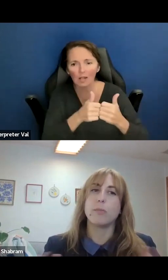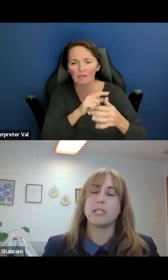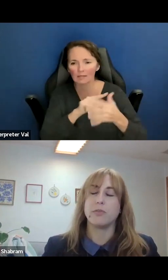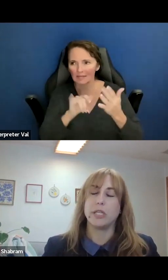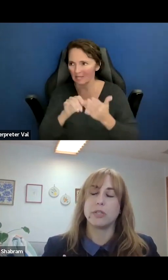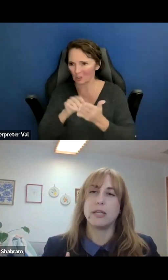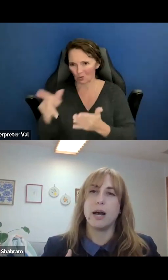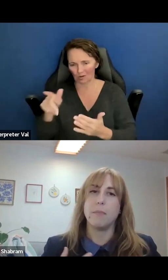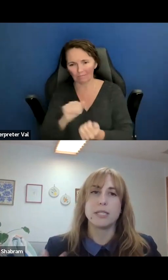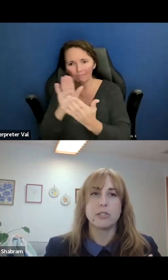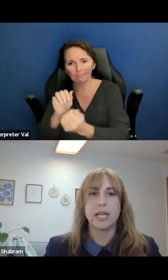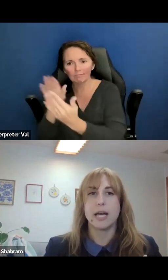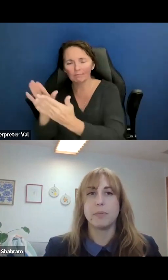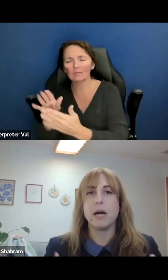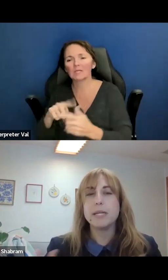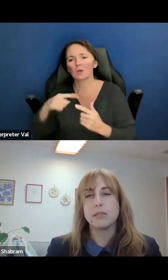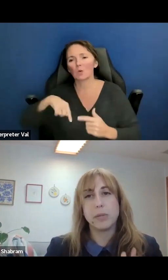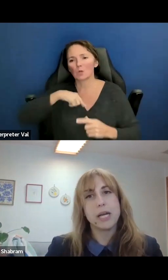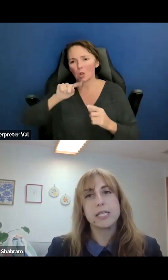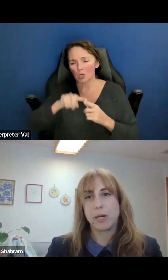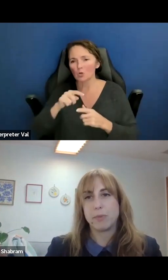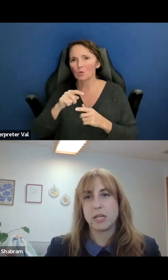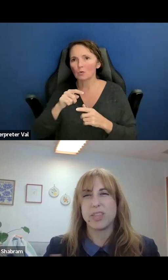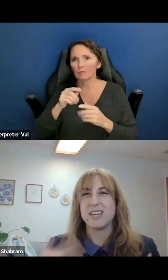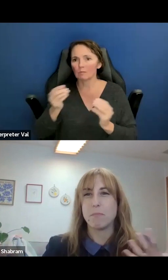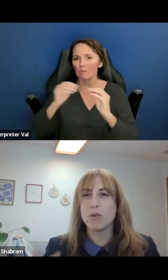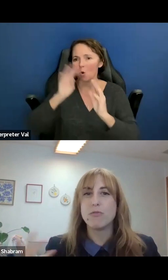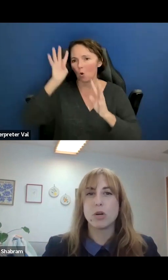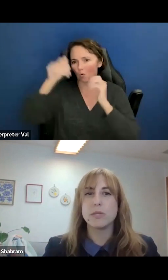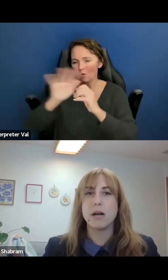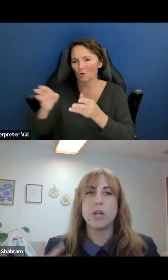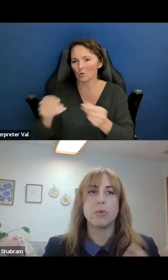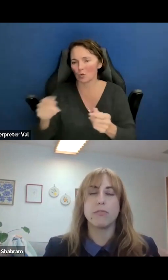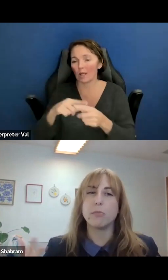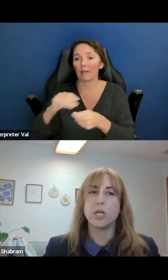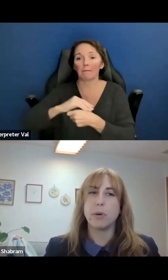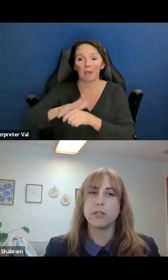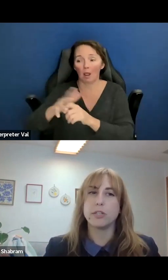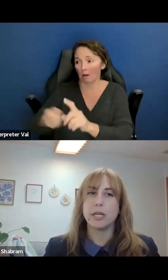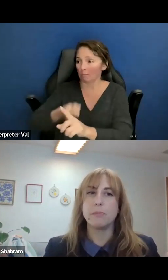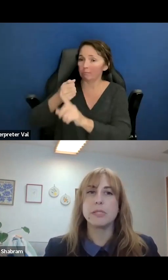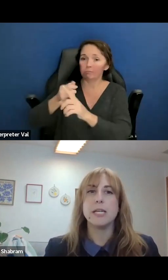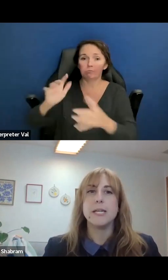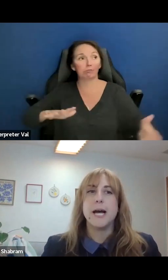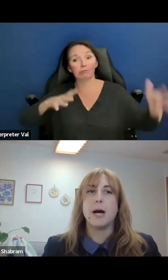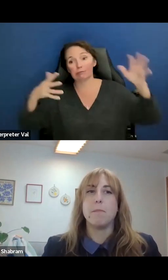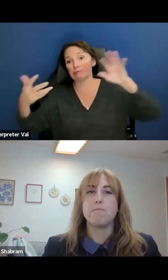happening over the past 2 years, our district had begun experimenting with a number of forms of nonprofit community